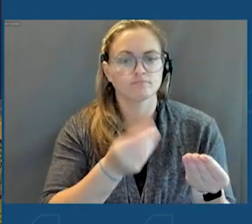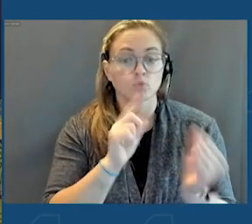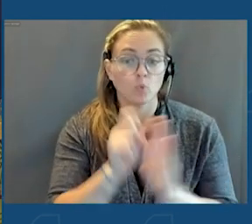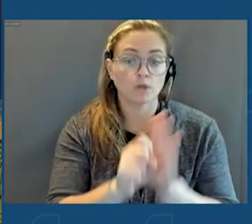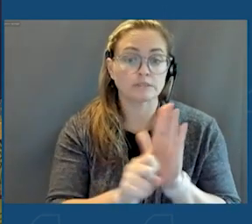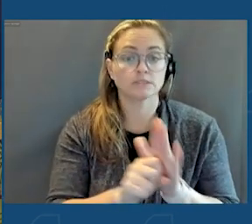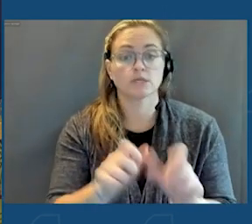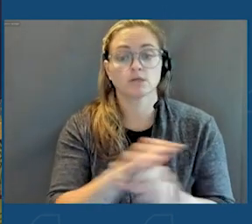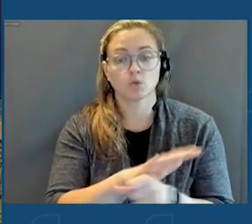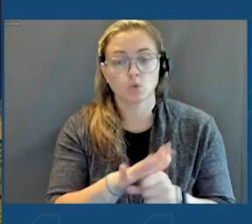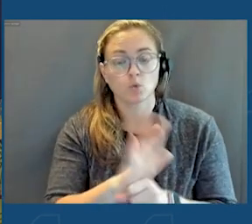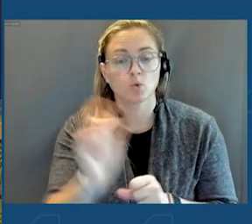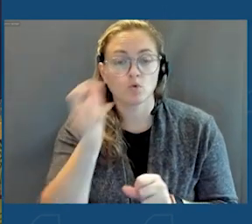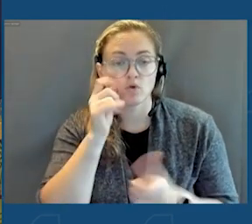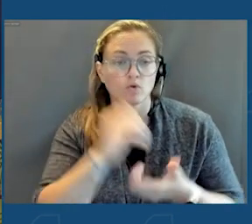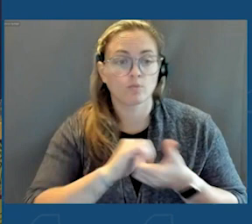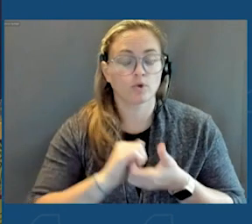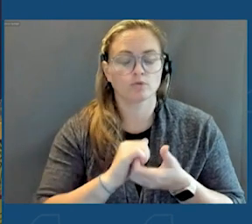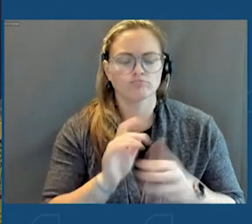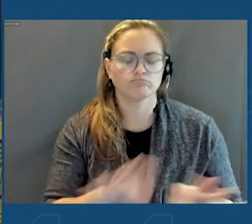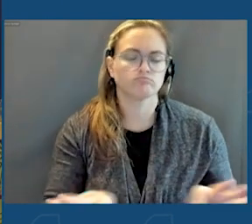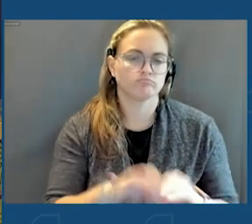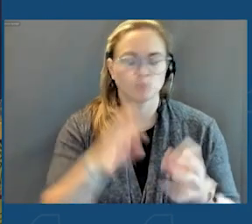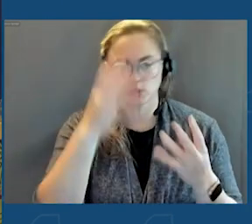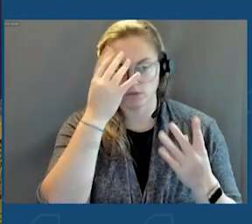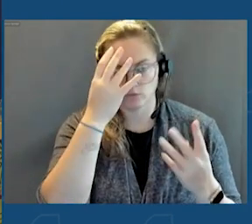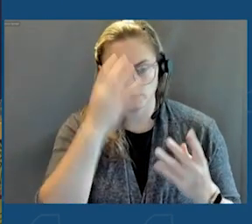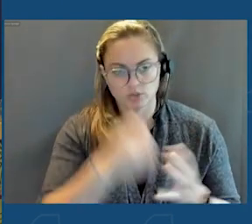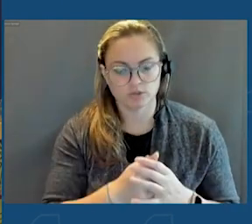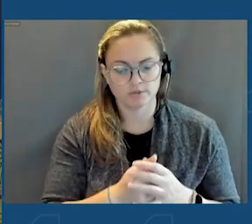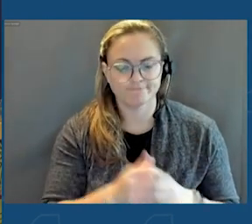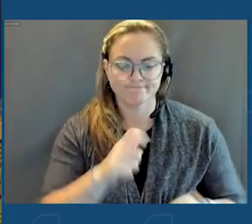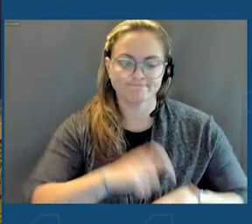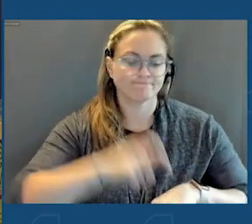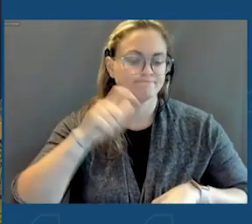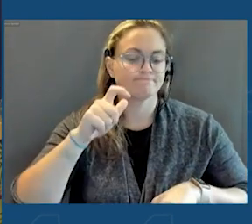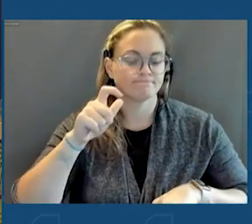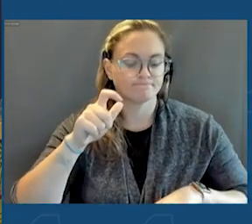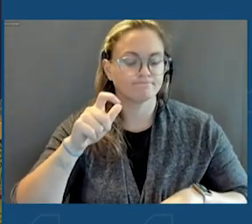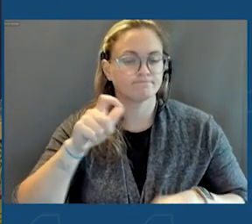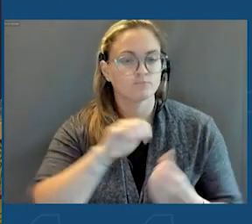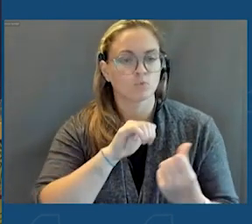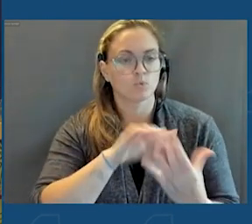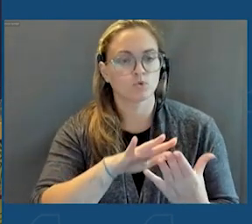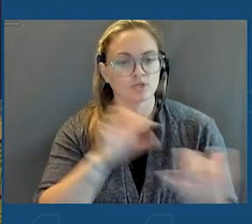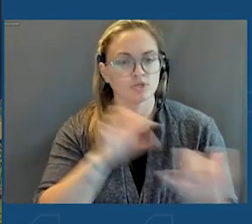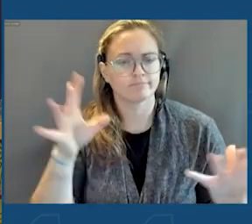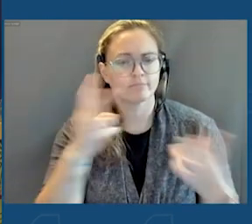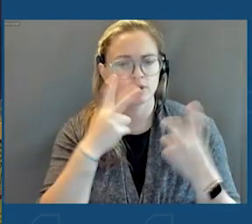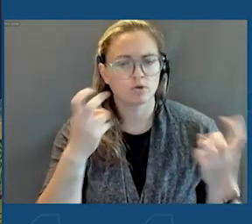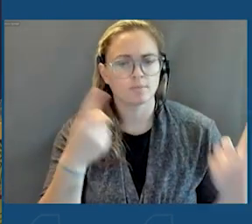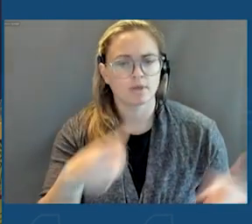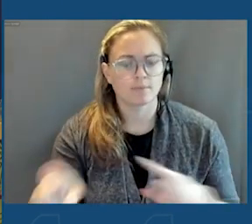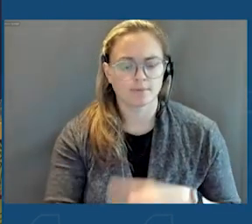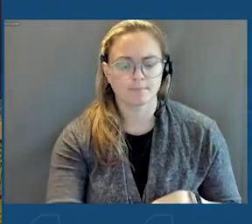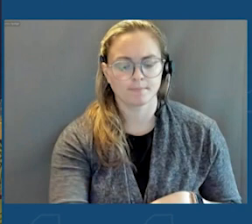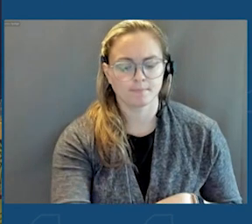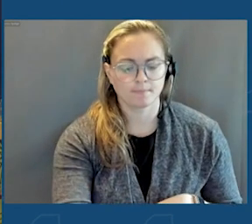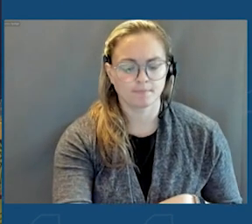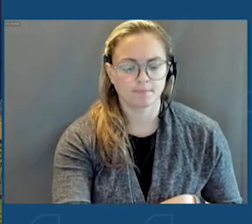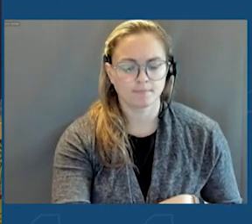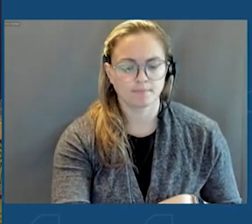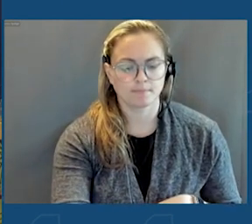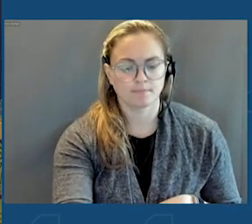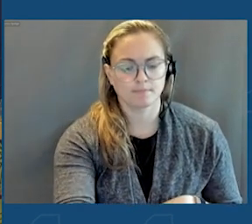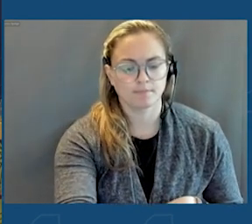and federal partners critical information in a timely manner to address the violent crime happening throughout the state.